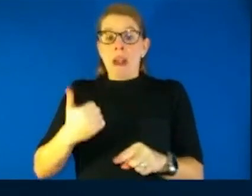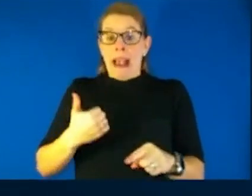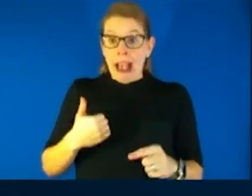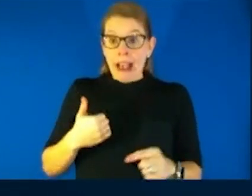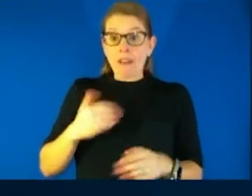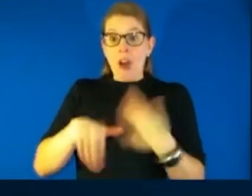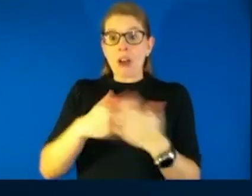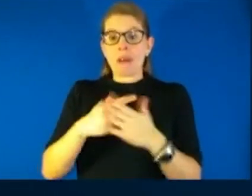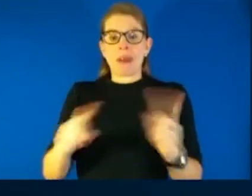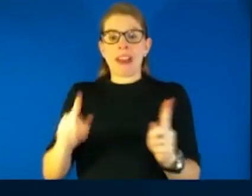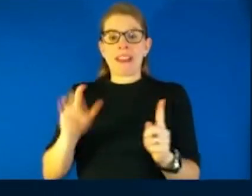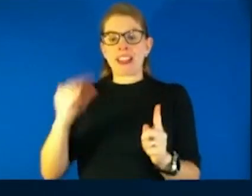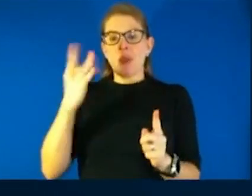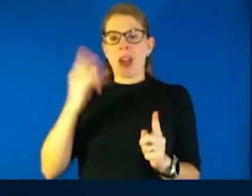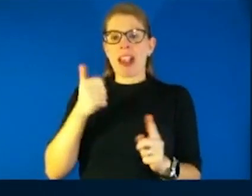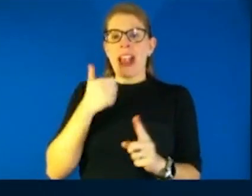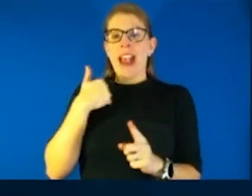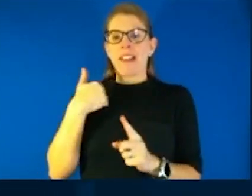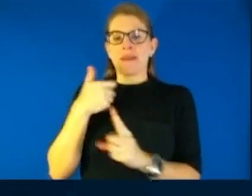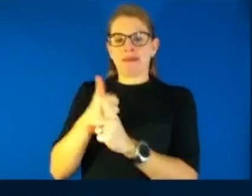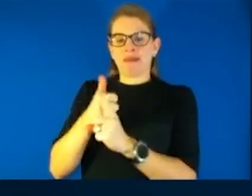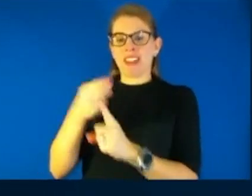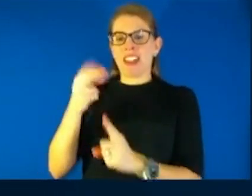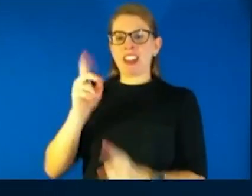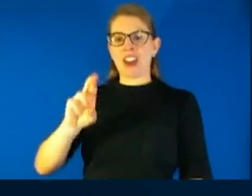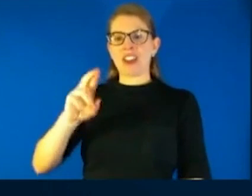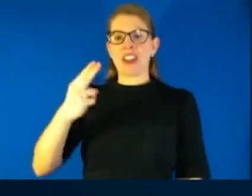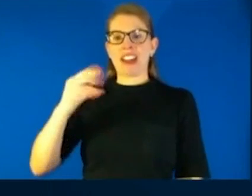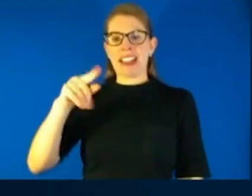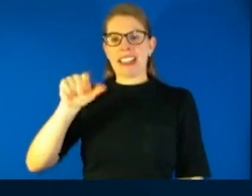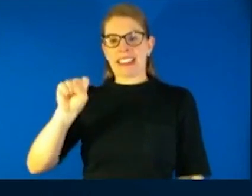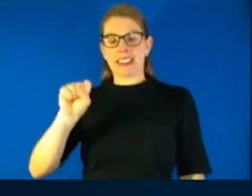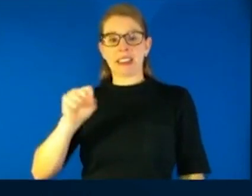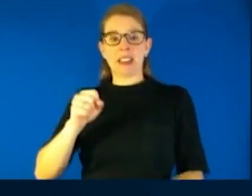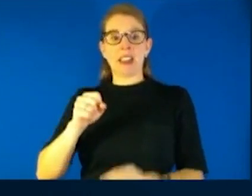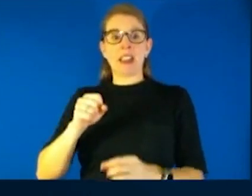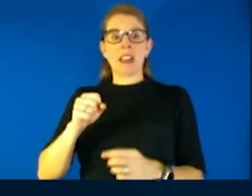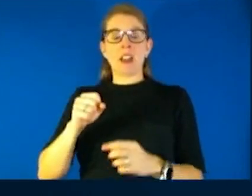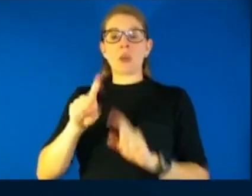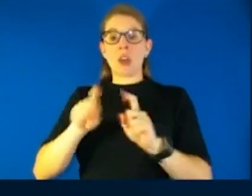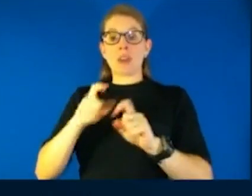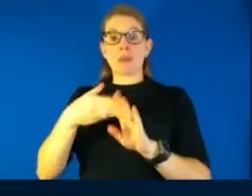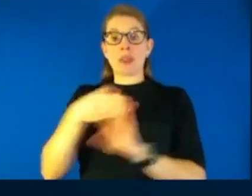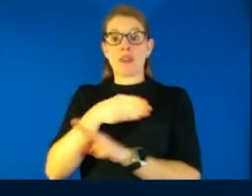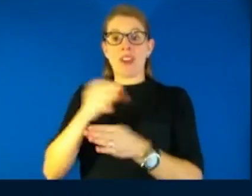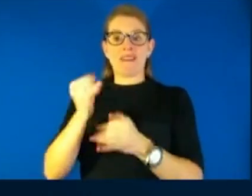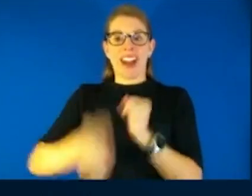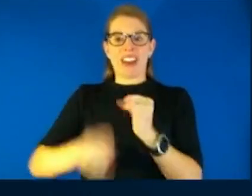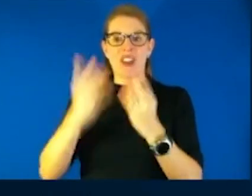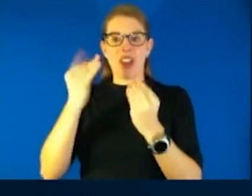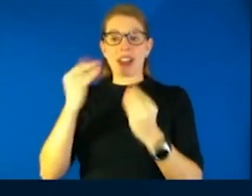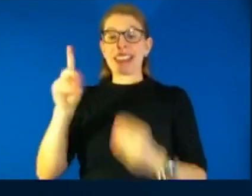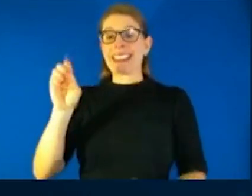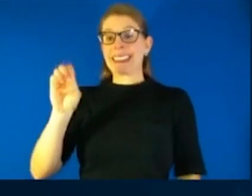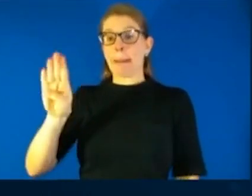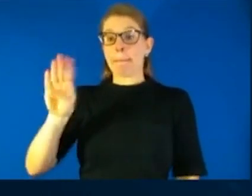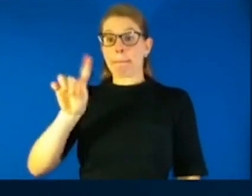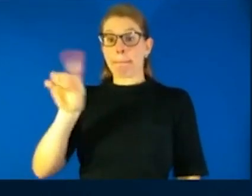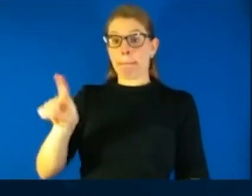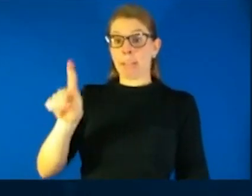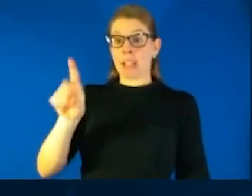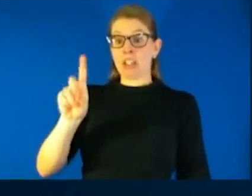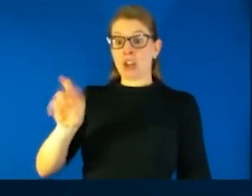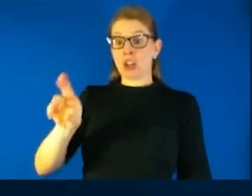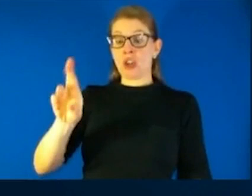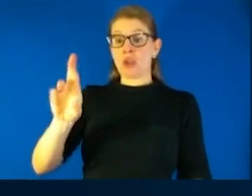A couple more questions, and we're going to get to some final thoughts. But question from Deb, Dr. Richt, would we need to